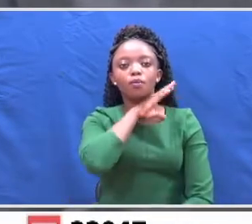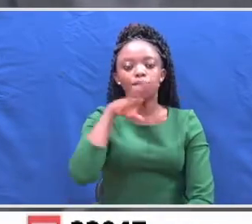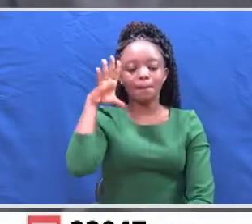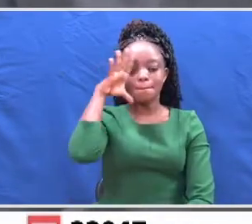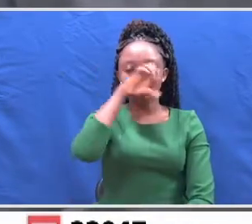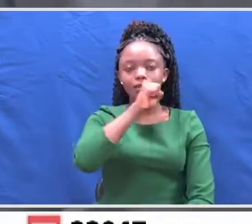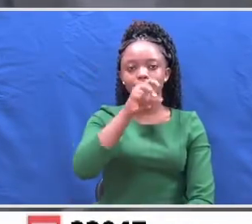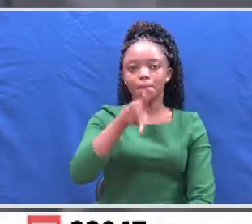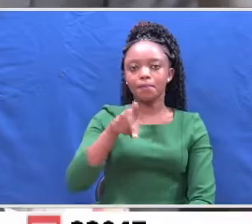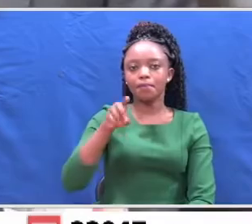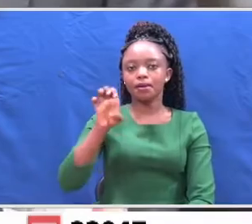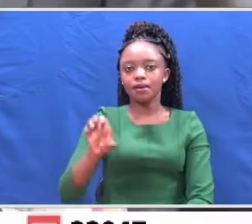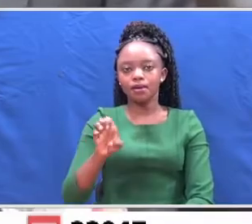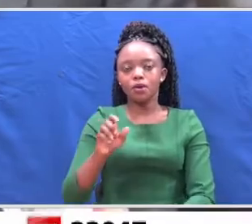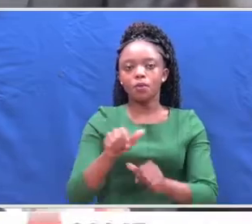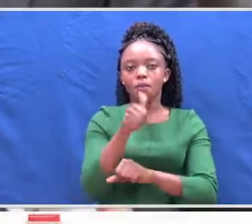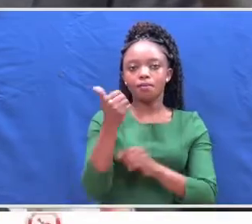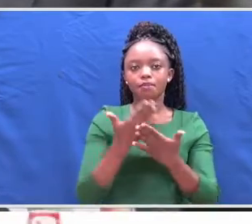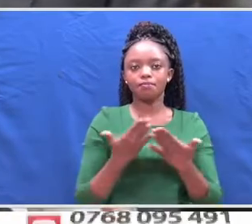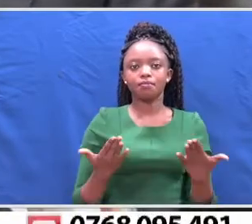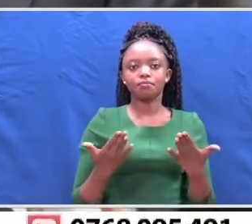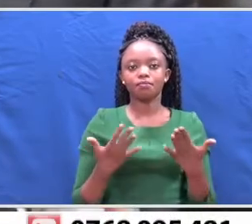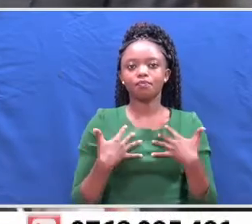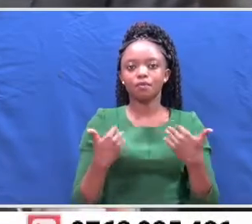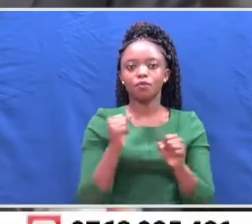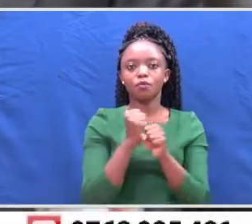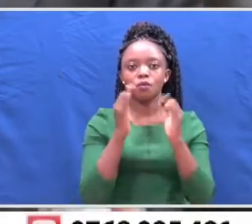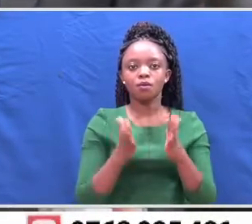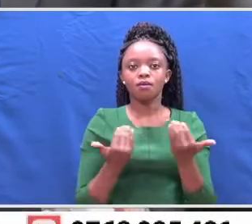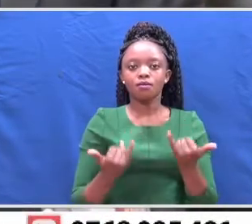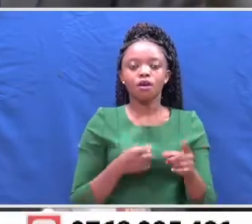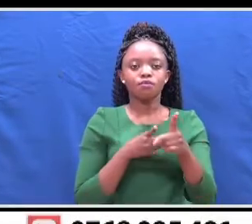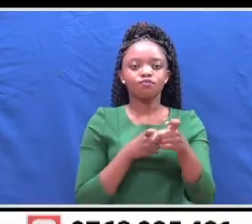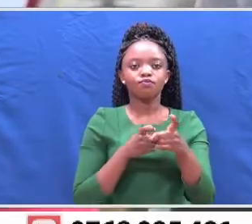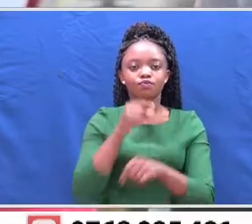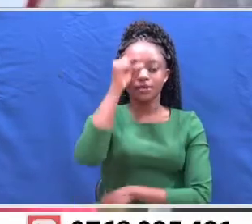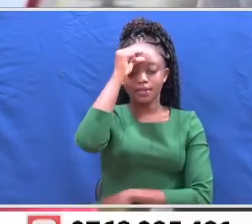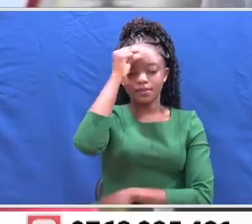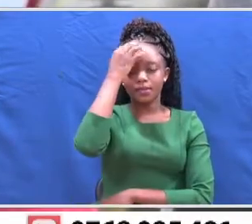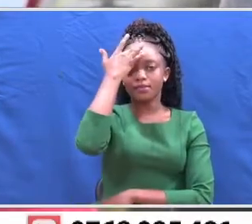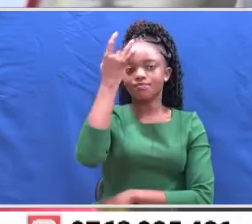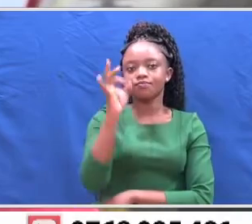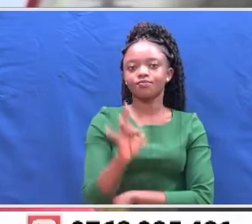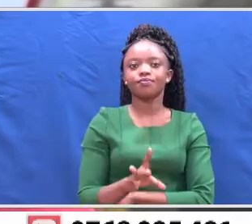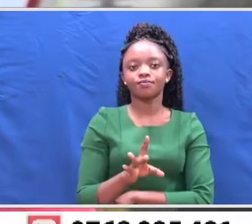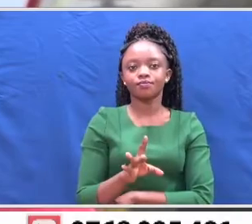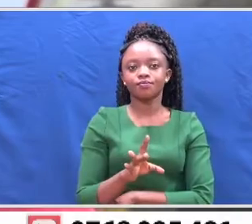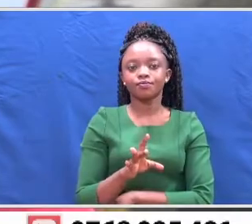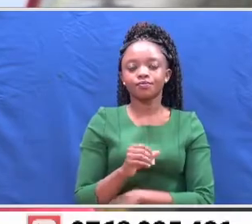vya kujikinga kando na maslahi mengine. Wahudumu wa afya sasa wakishtumu serikali kuwapuuza. There is no